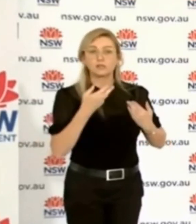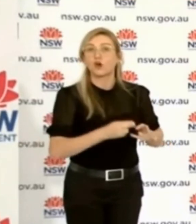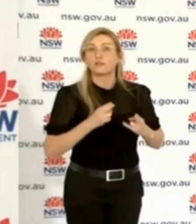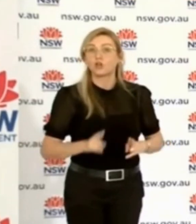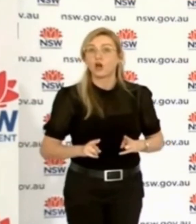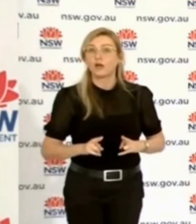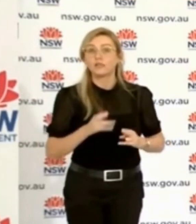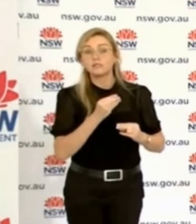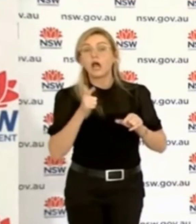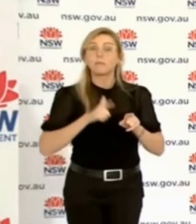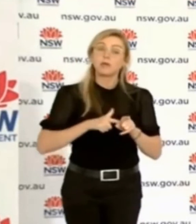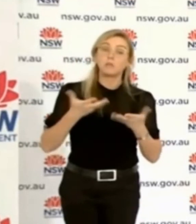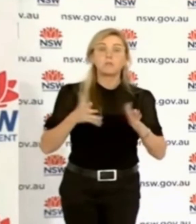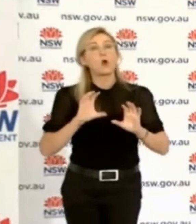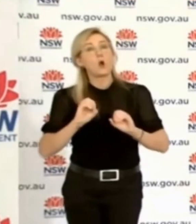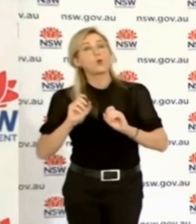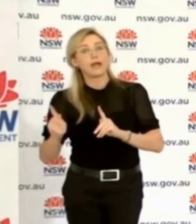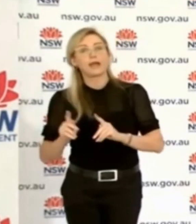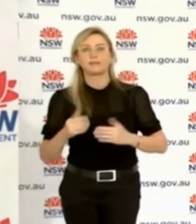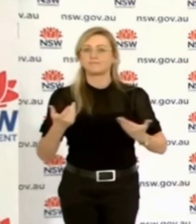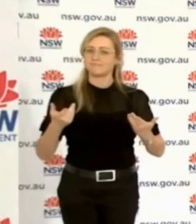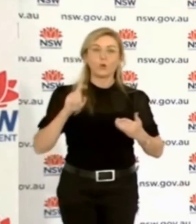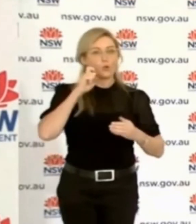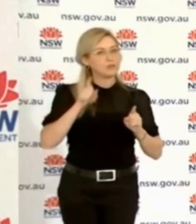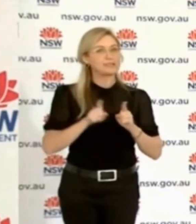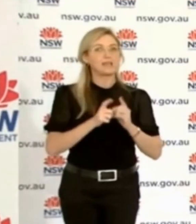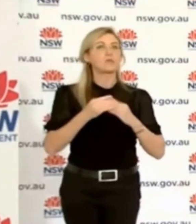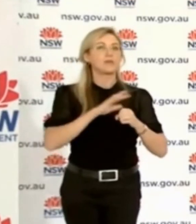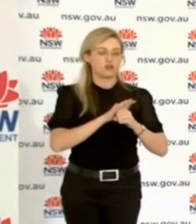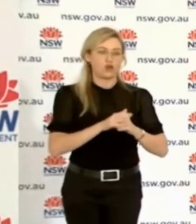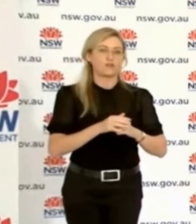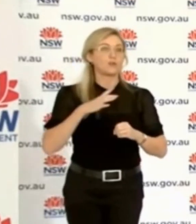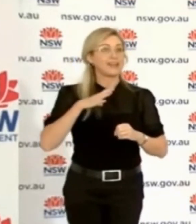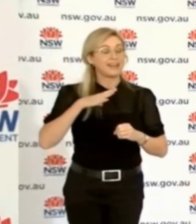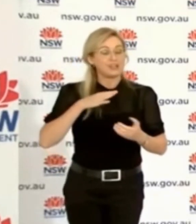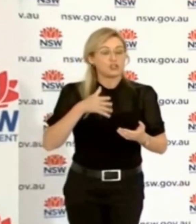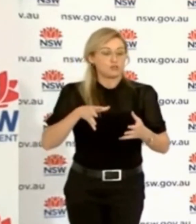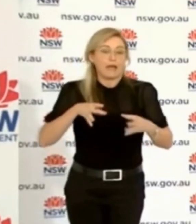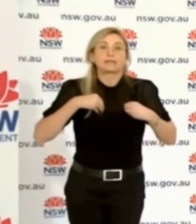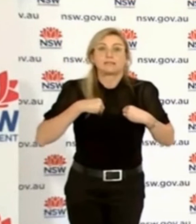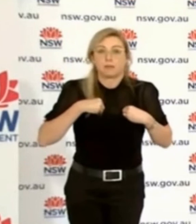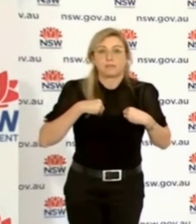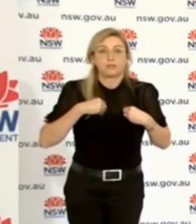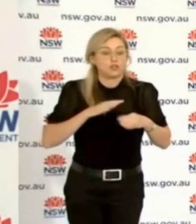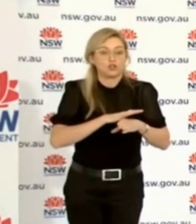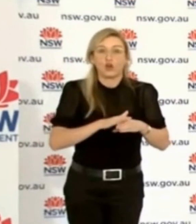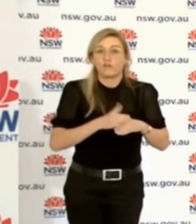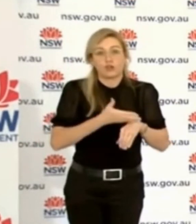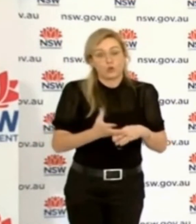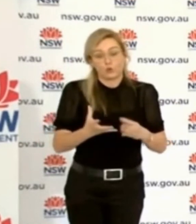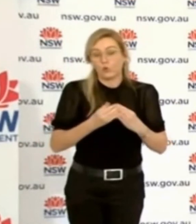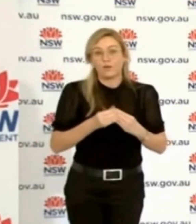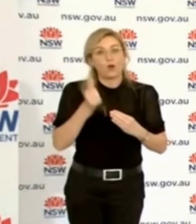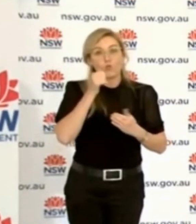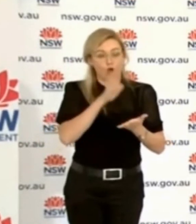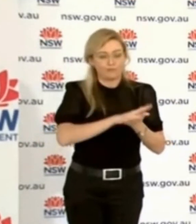vaccines. We will have to learn how to live with COVID, and after years of cycling through this, we'll get